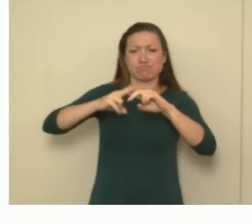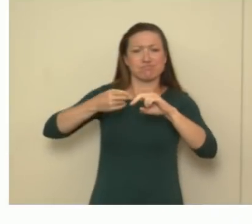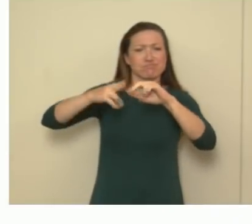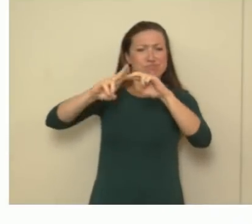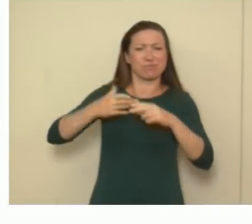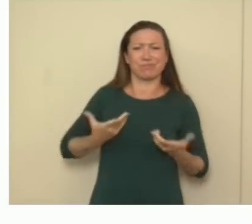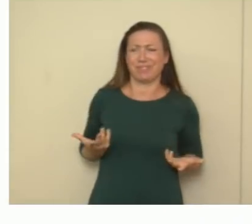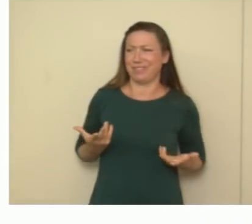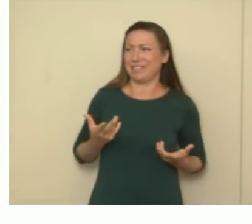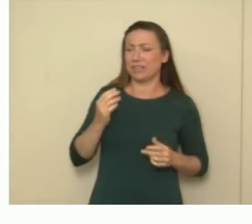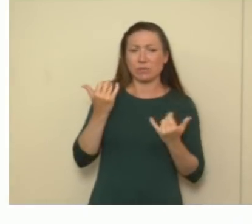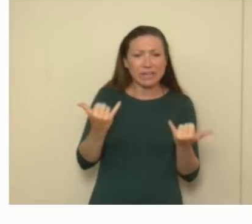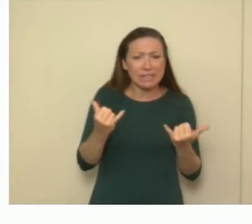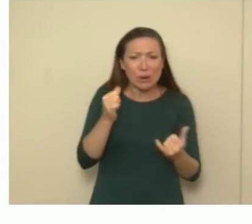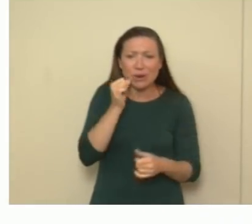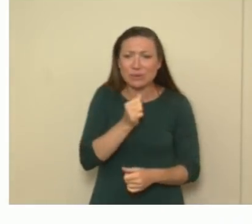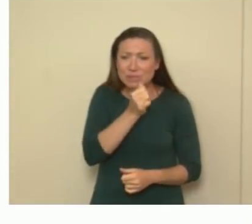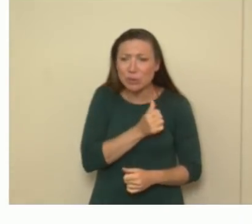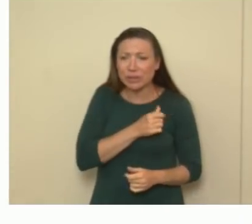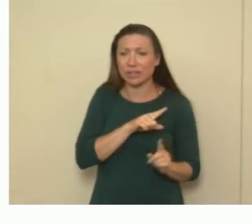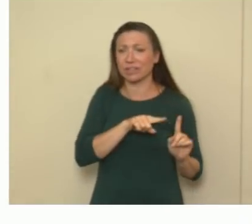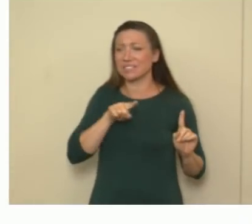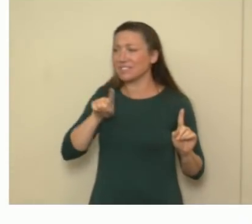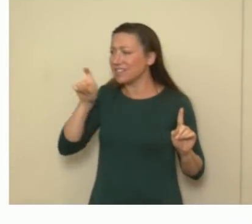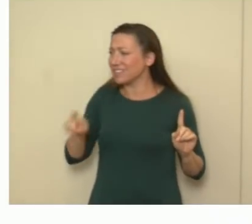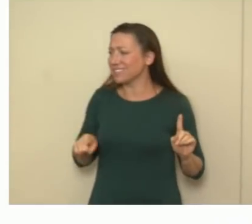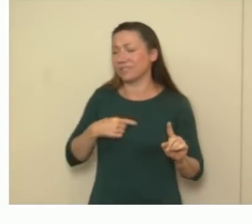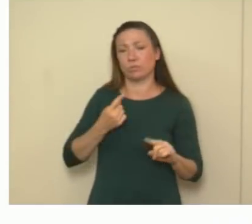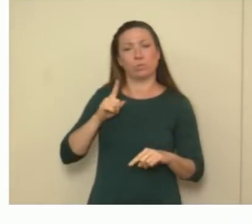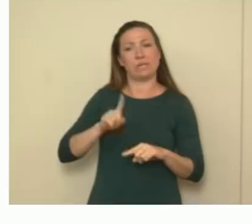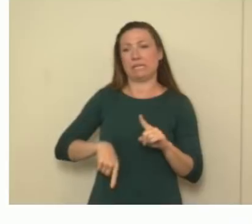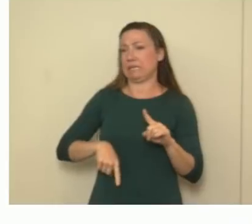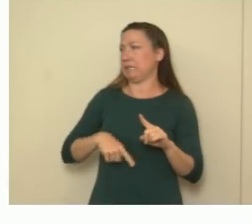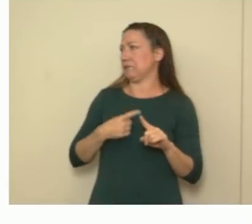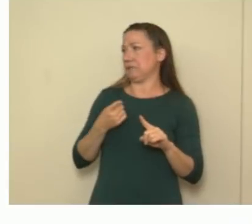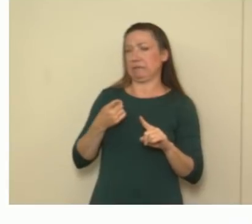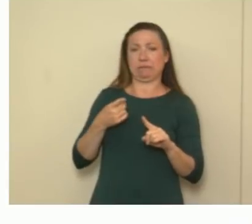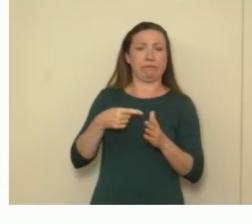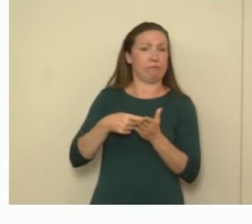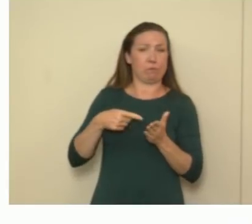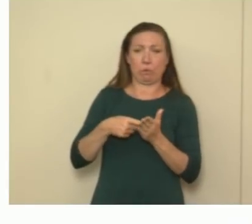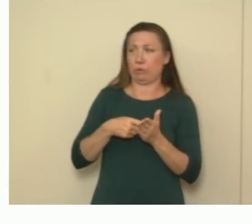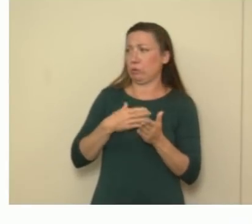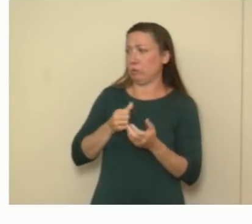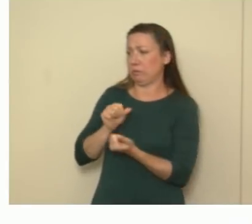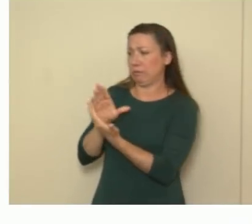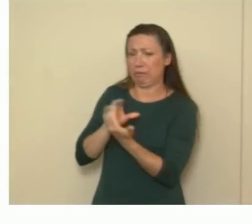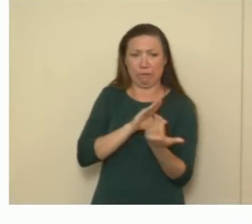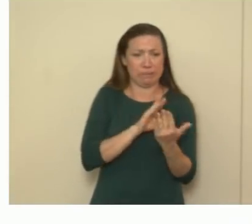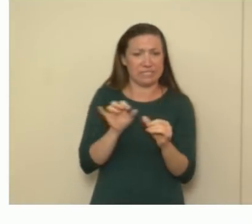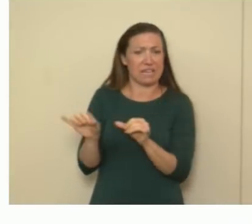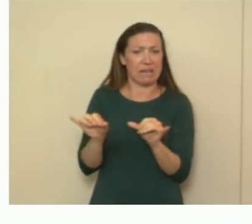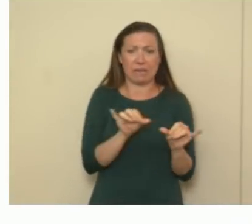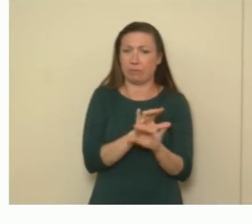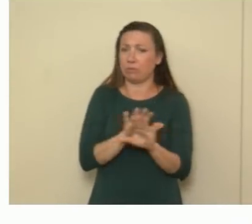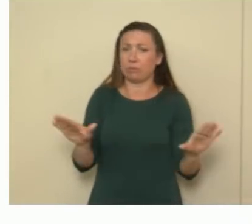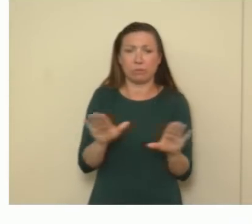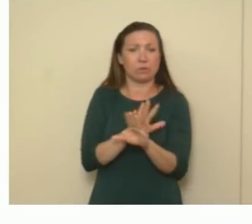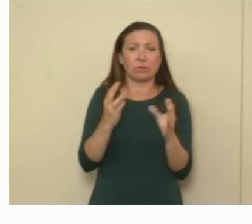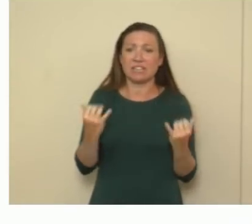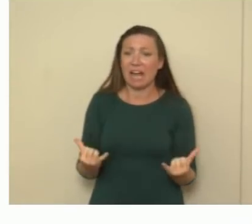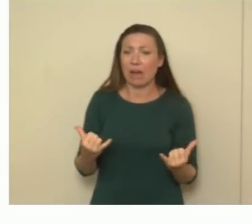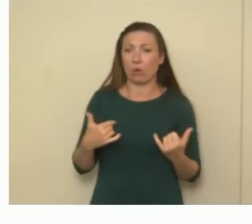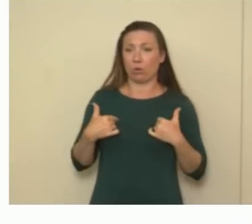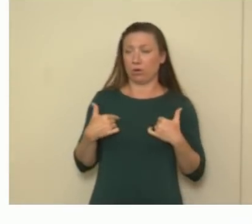are seeing with filling up ICUs and massive increases in cases. And now New Mexico is getting worse.